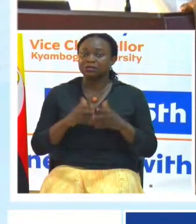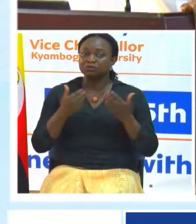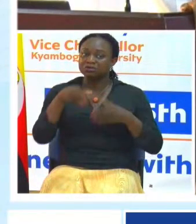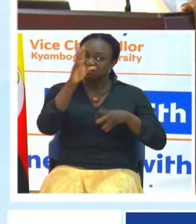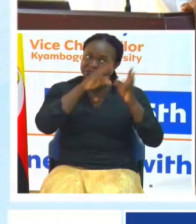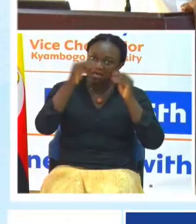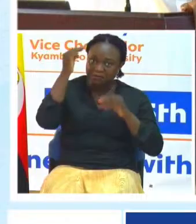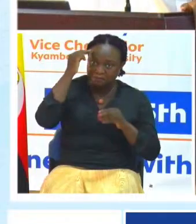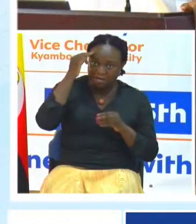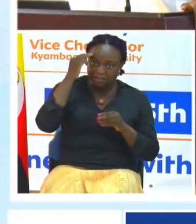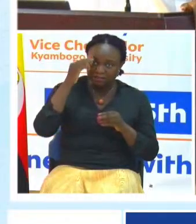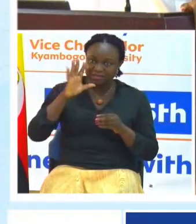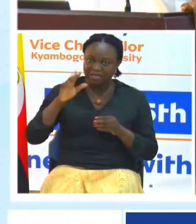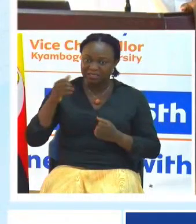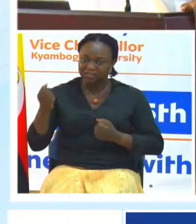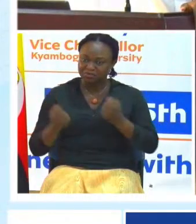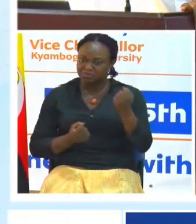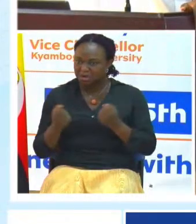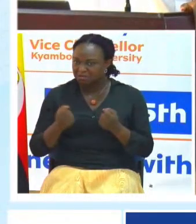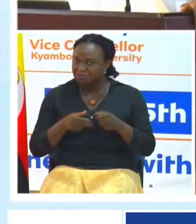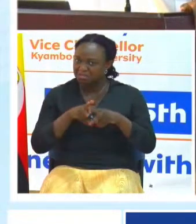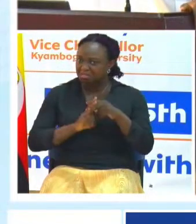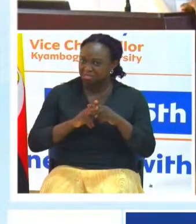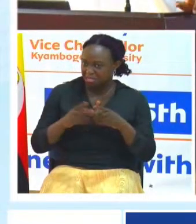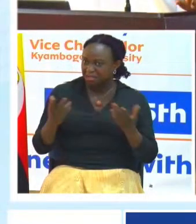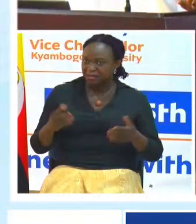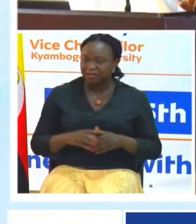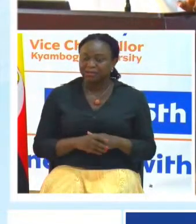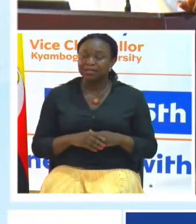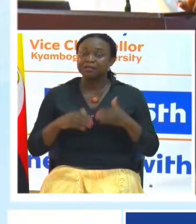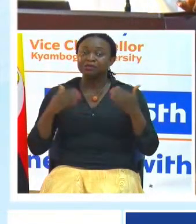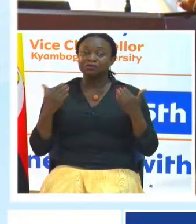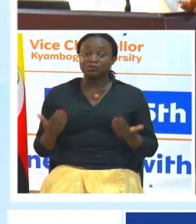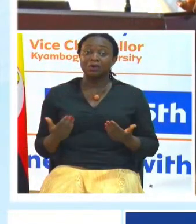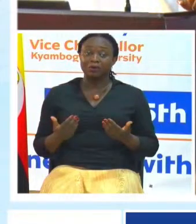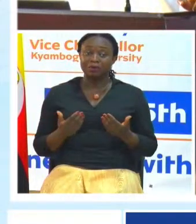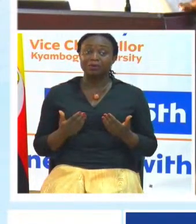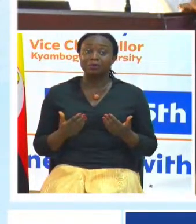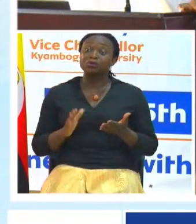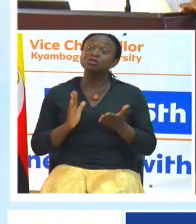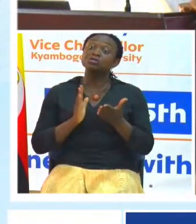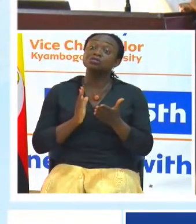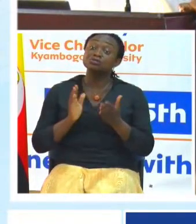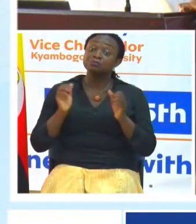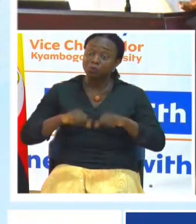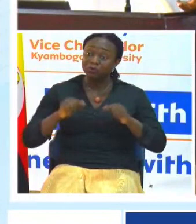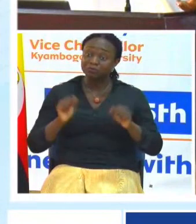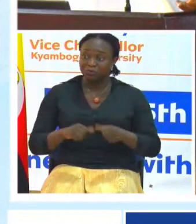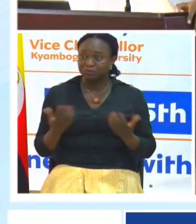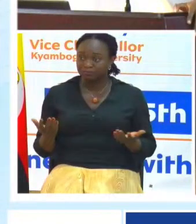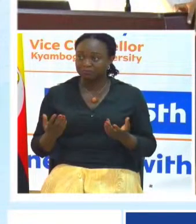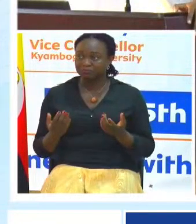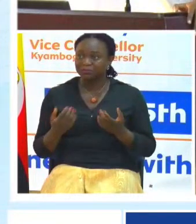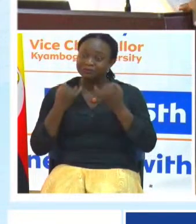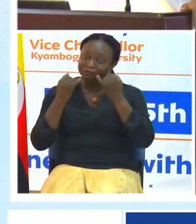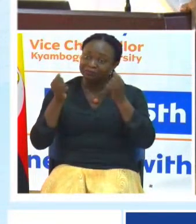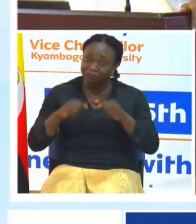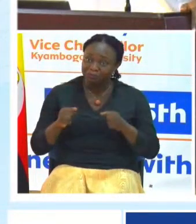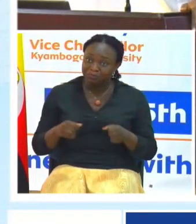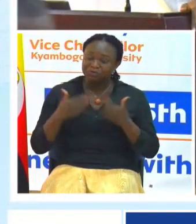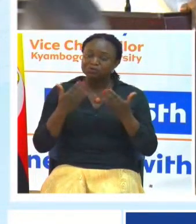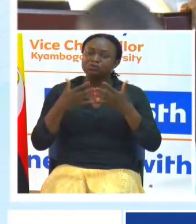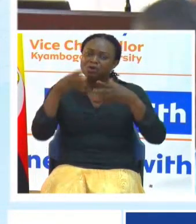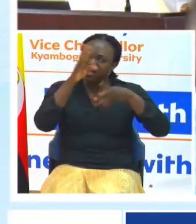doing masters in transportation engineering. So that is to tell you that it's actually possible. Okay? So